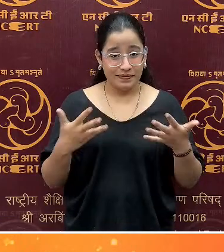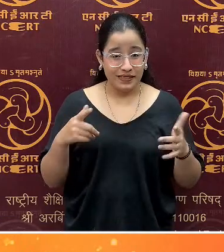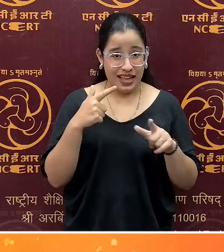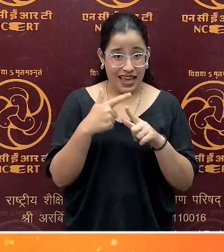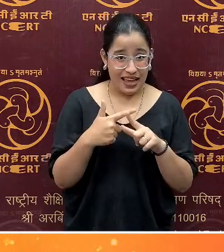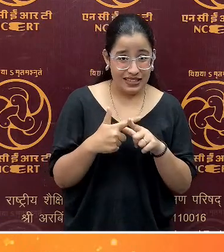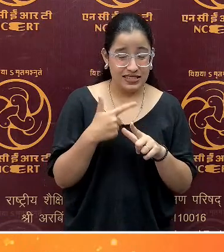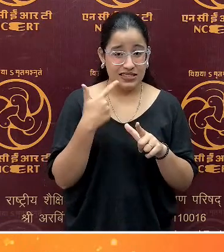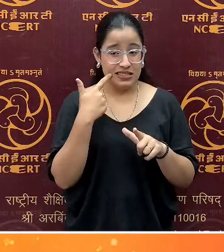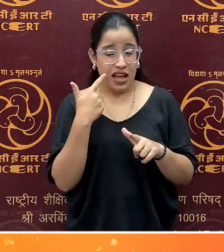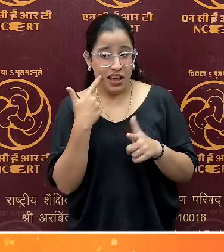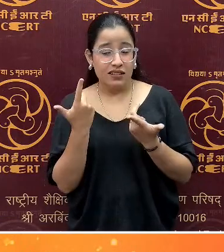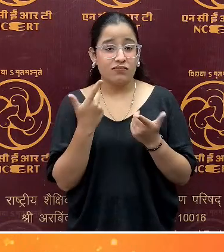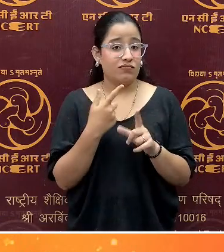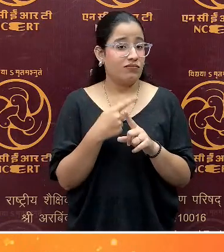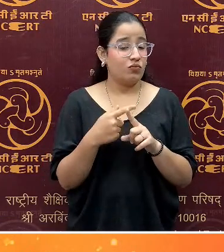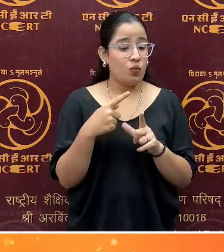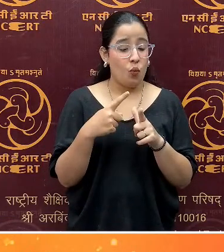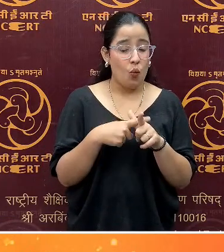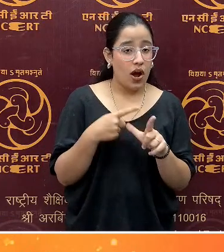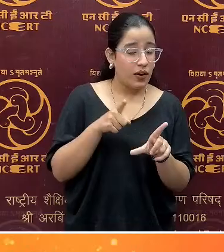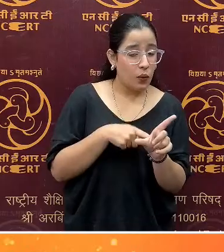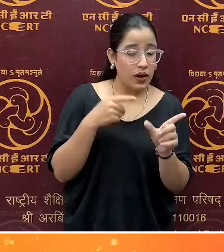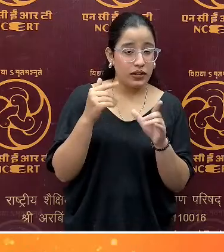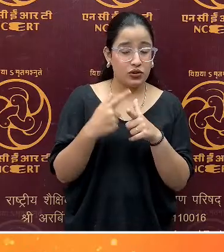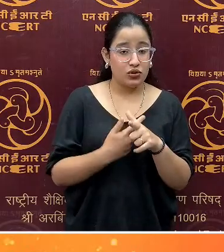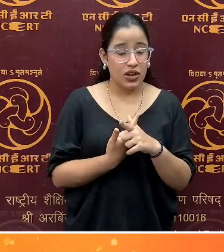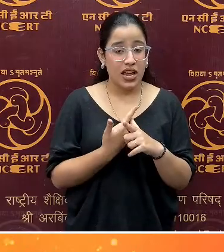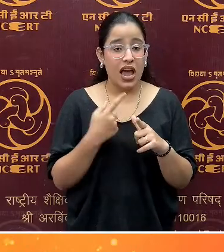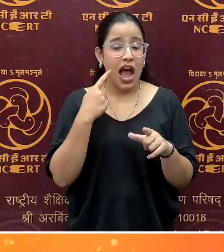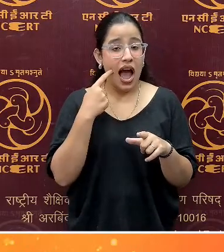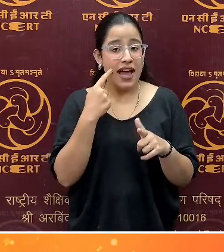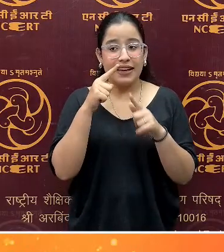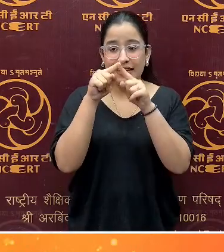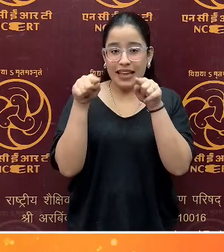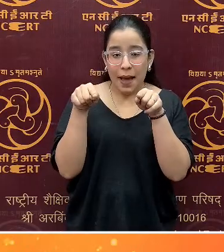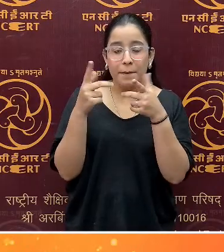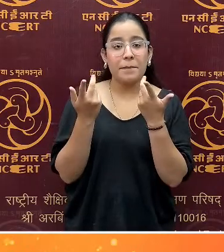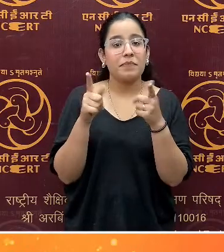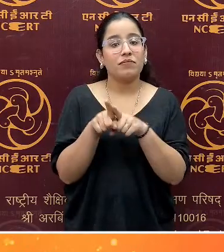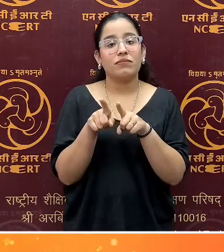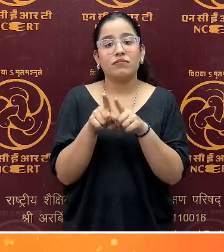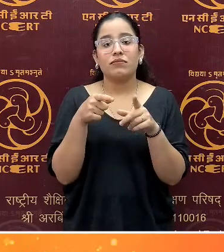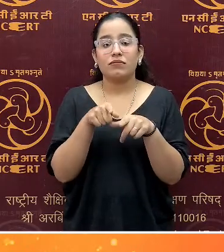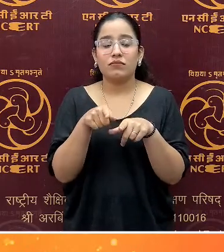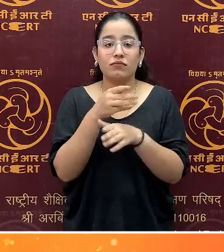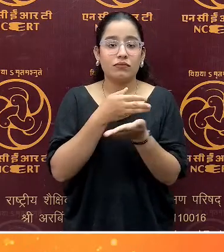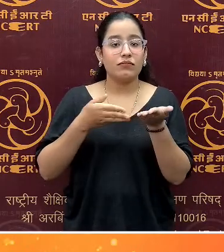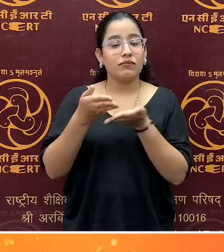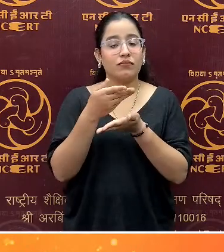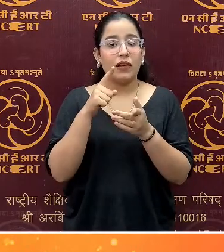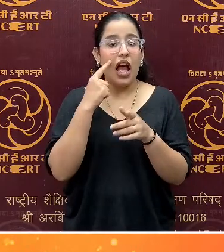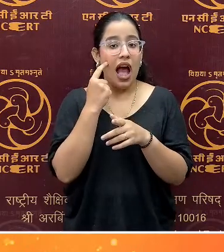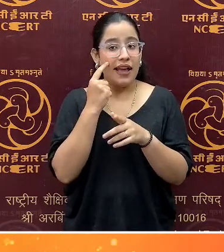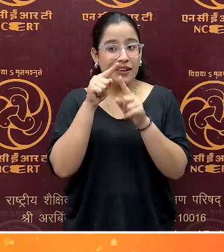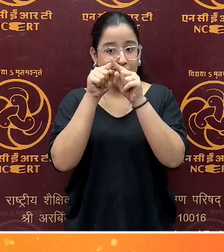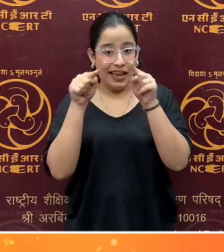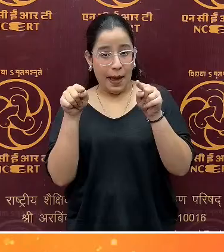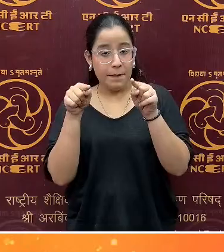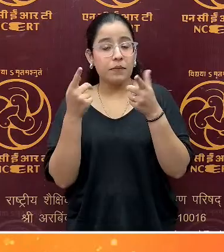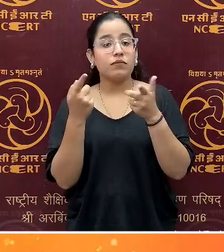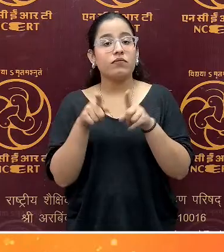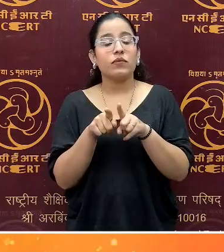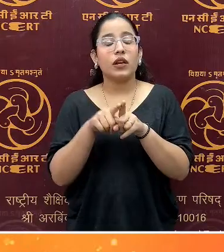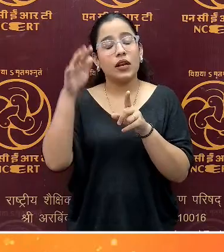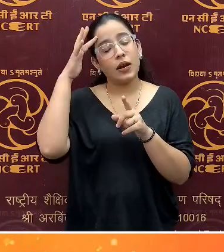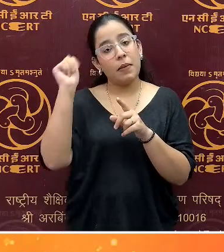xy, xi, yj, I cap, it is always, remember that if you say it I cap, only then you'll